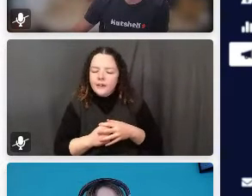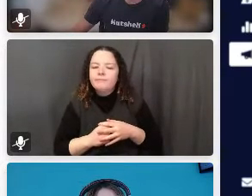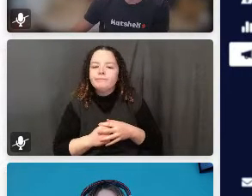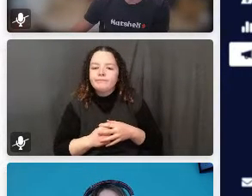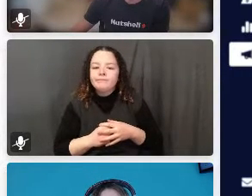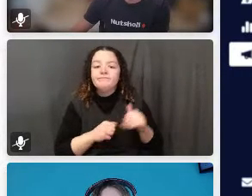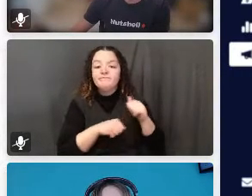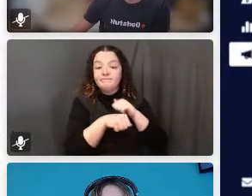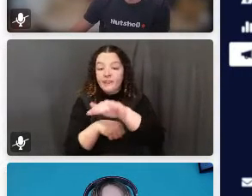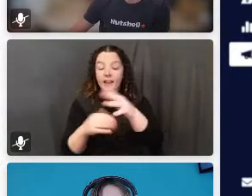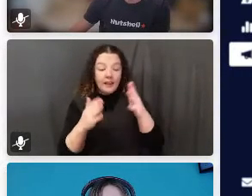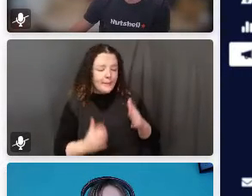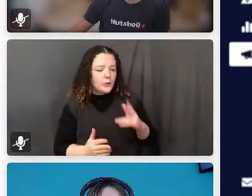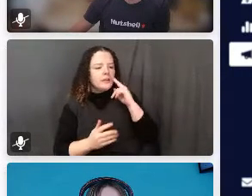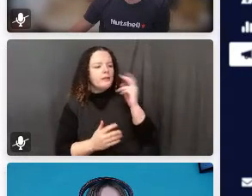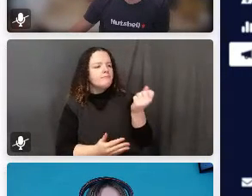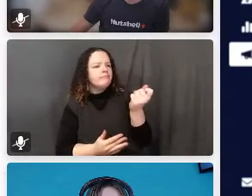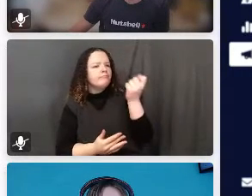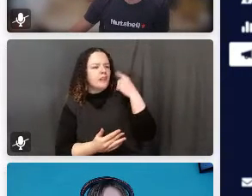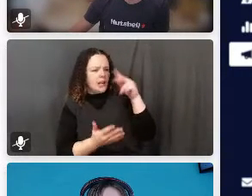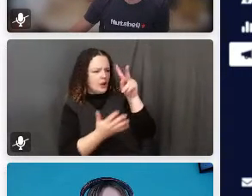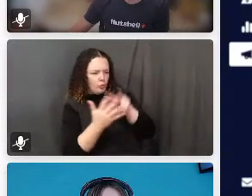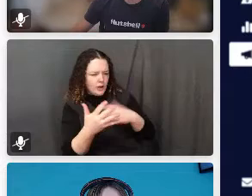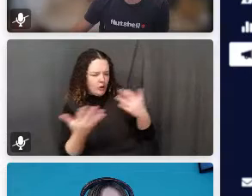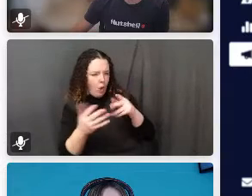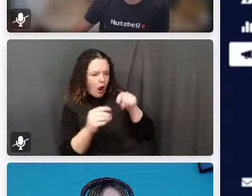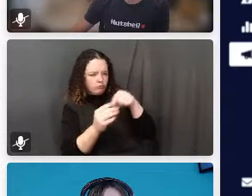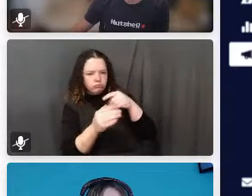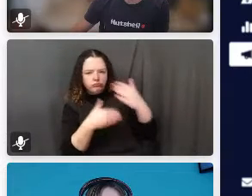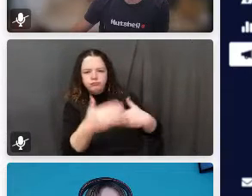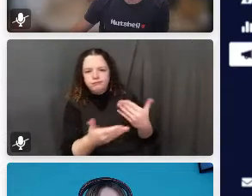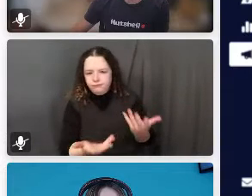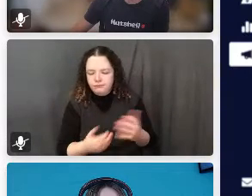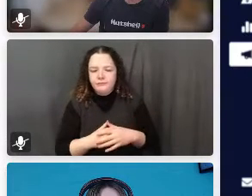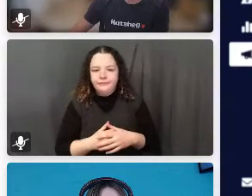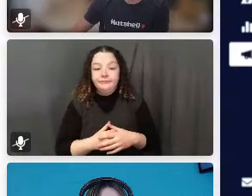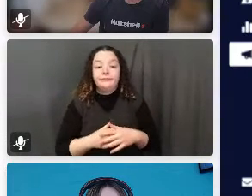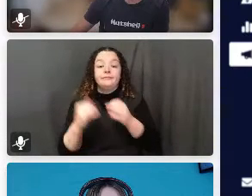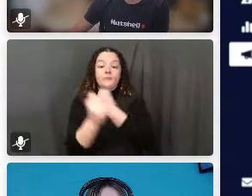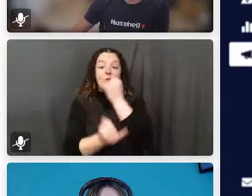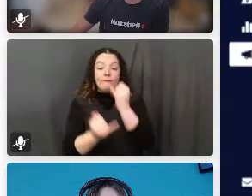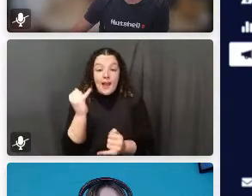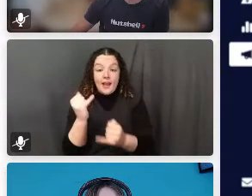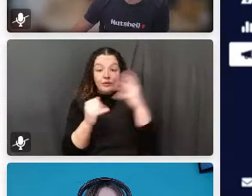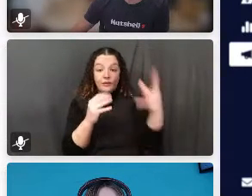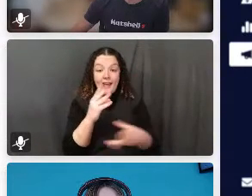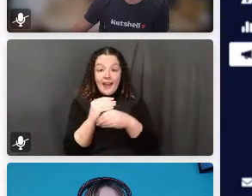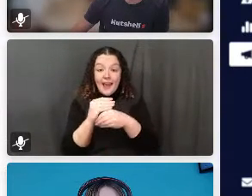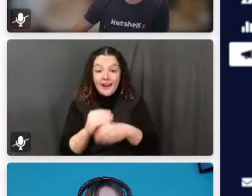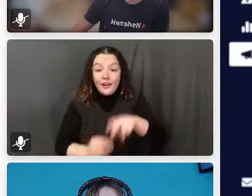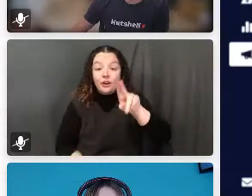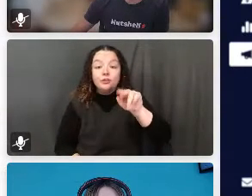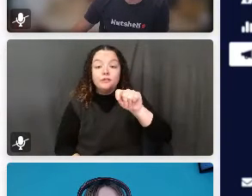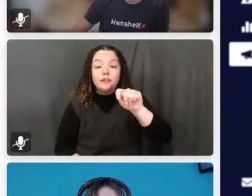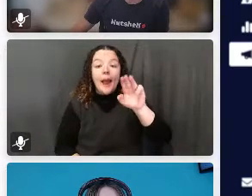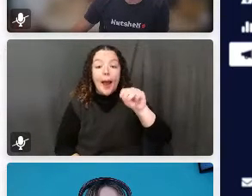taste of the email body content that they'll be reading. And then finally, you can also add UTM parameters here.